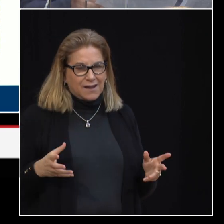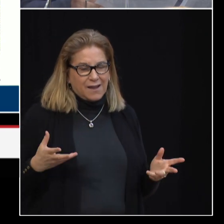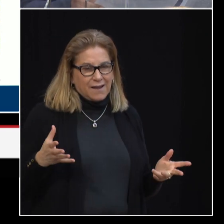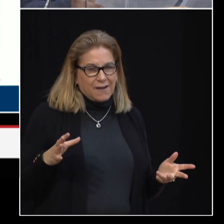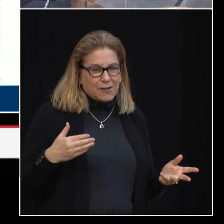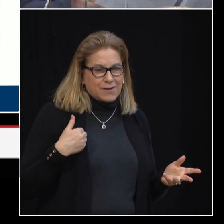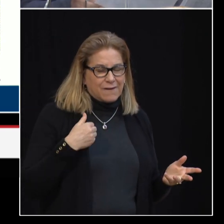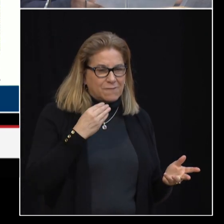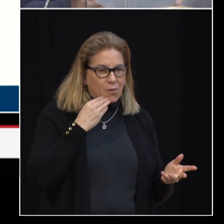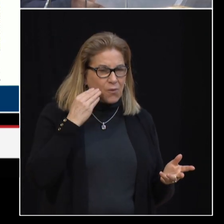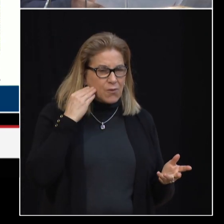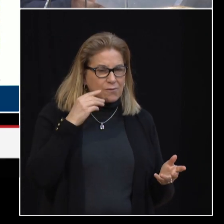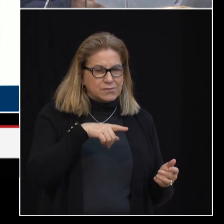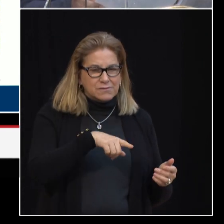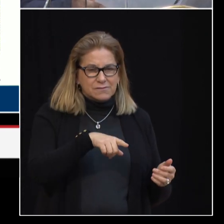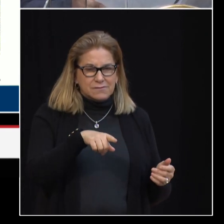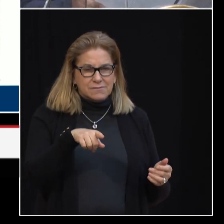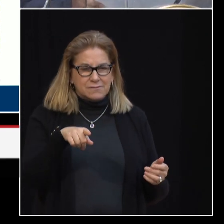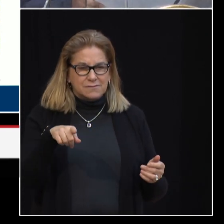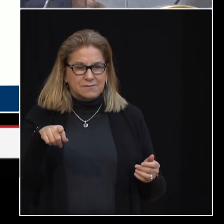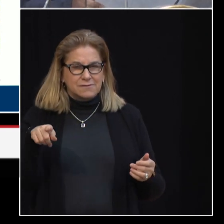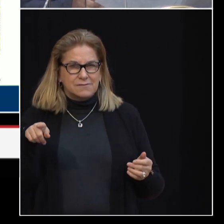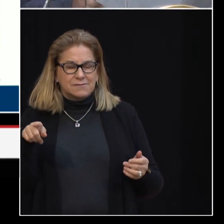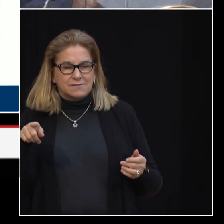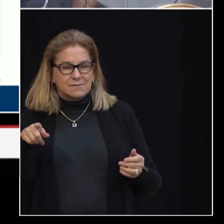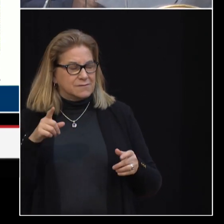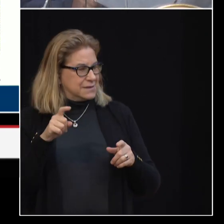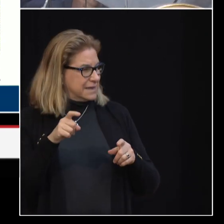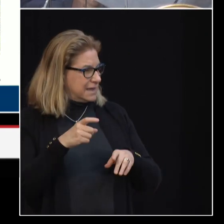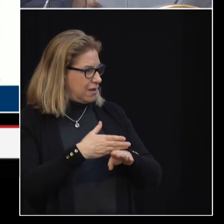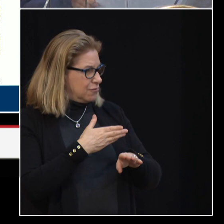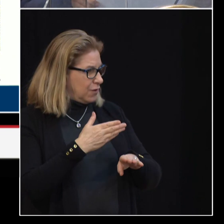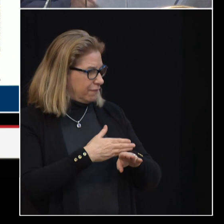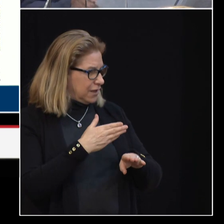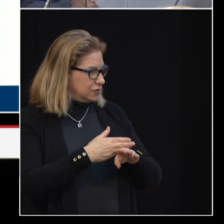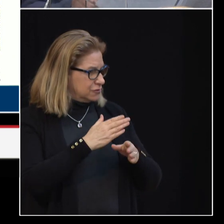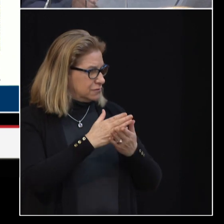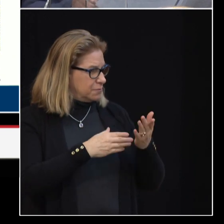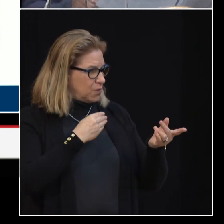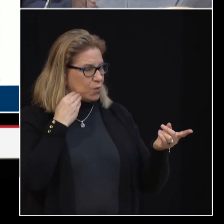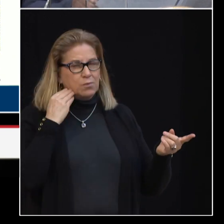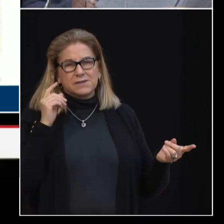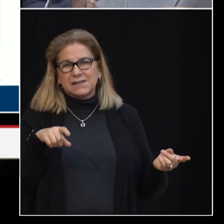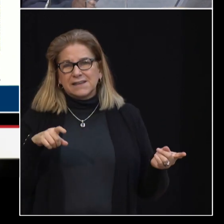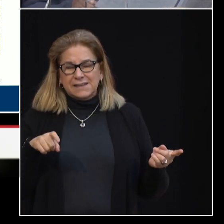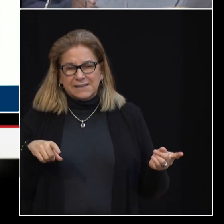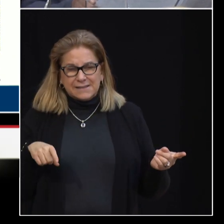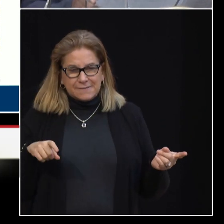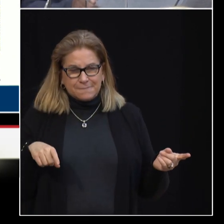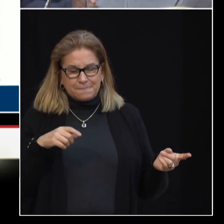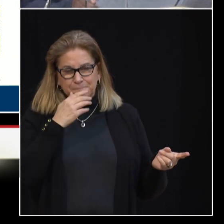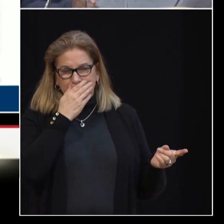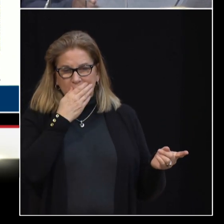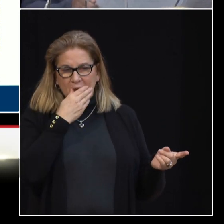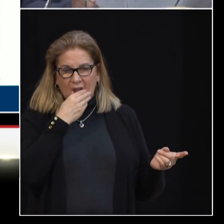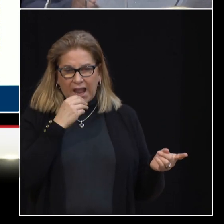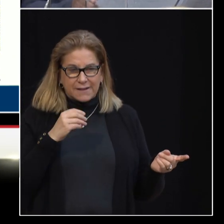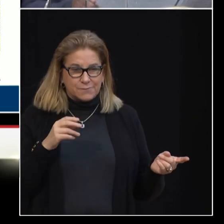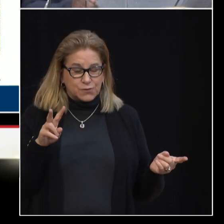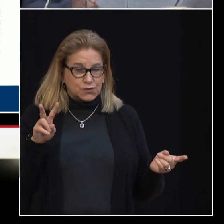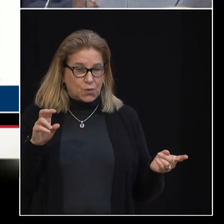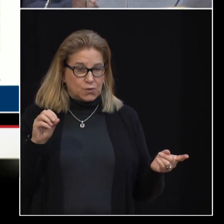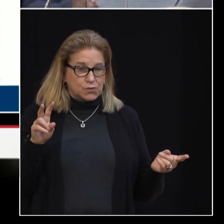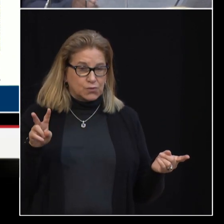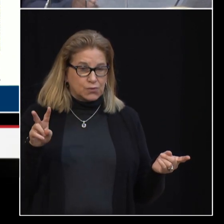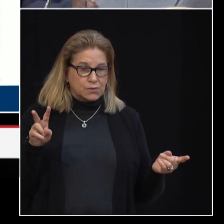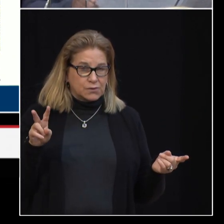home ownership opportunities for our residents. The sites are 202 36th Street Southeast,